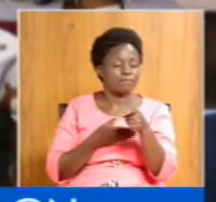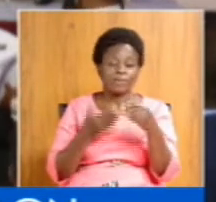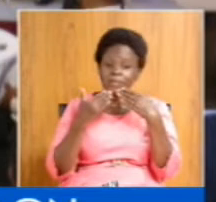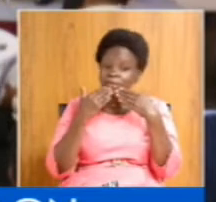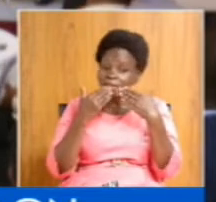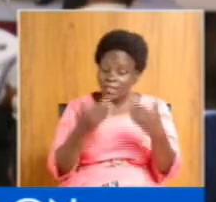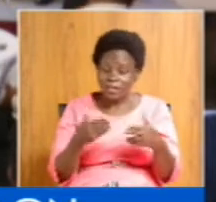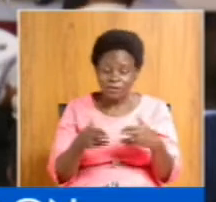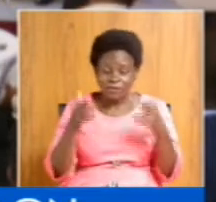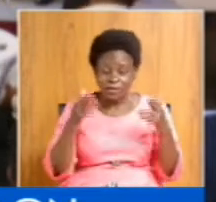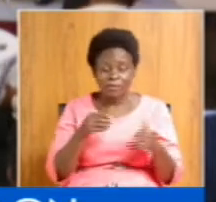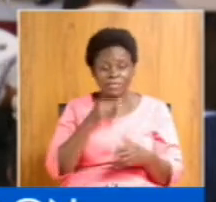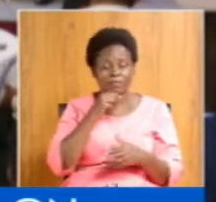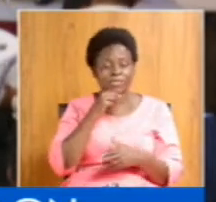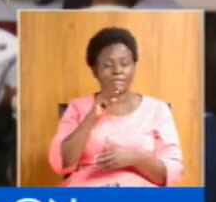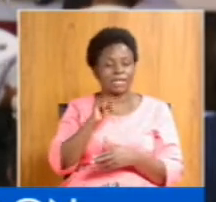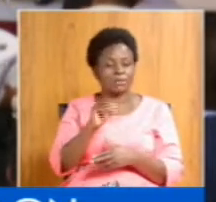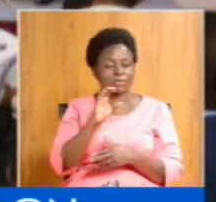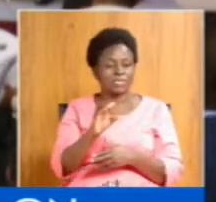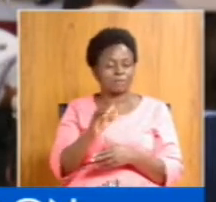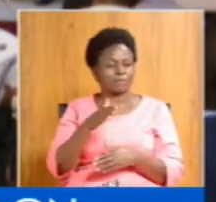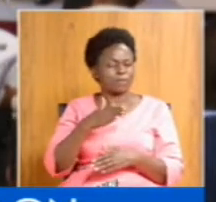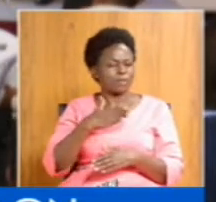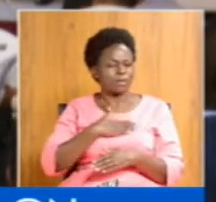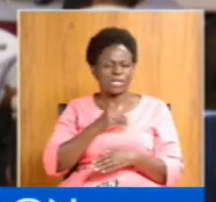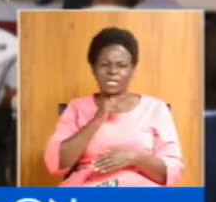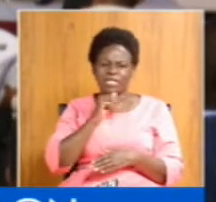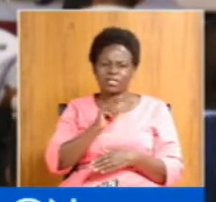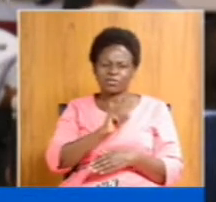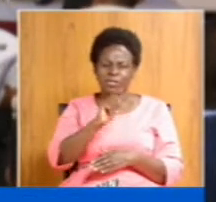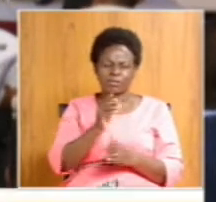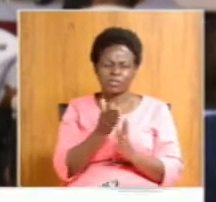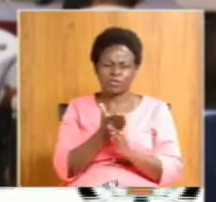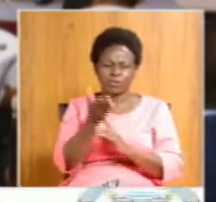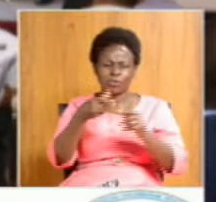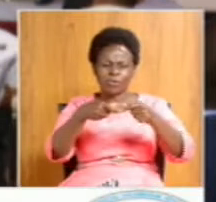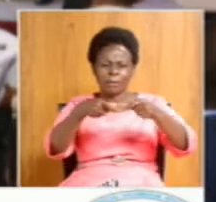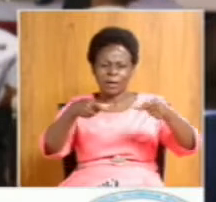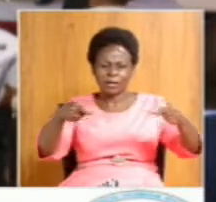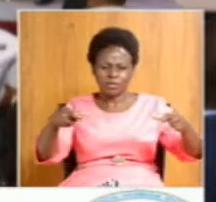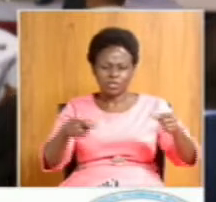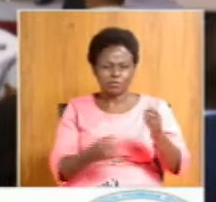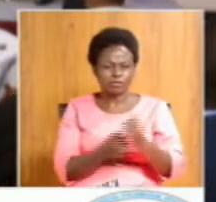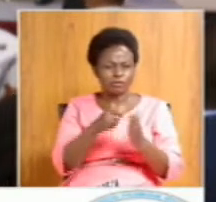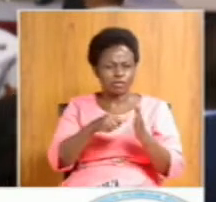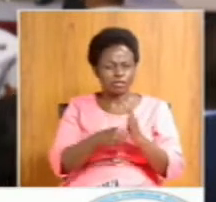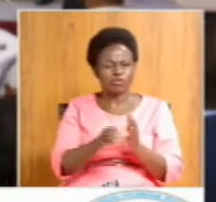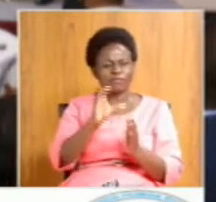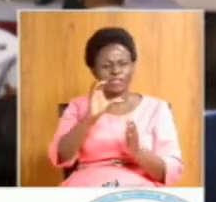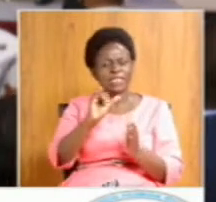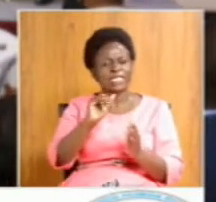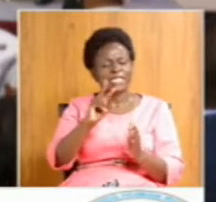Thank you very much, Mr. Moderator. Mine is not a question, but through the panelists, you raised an issue of civic